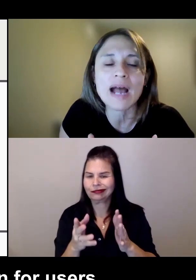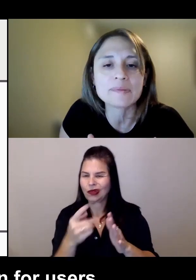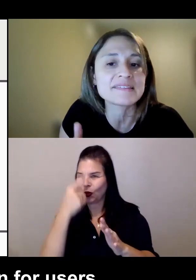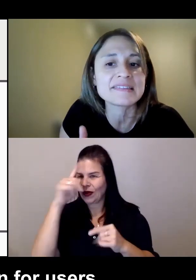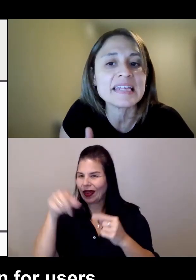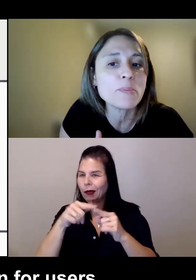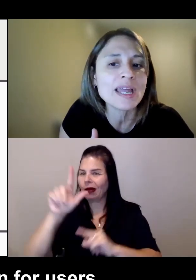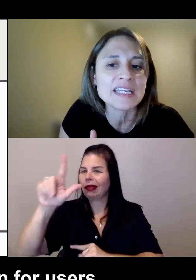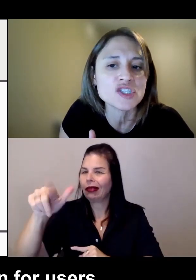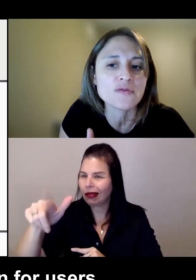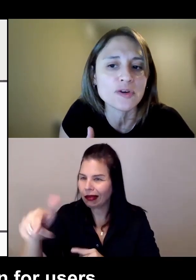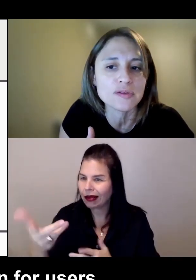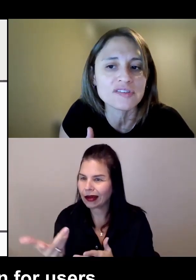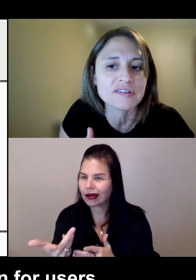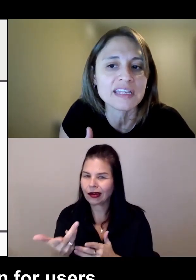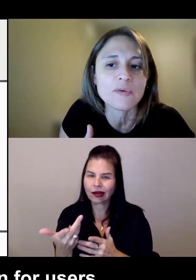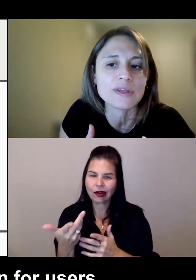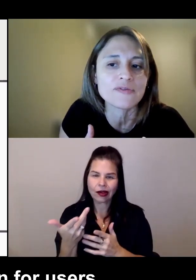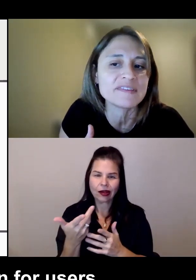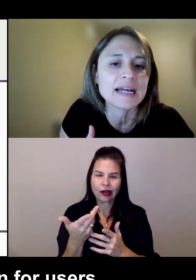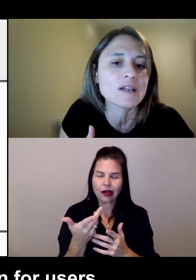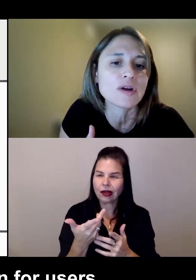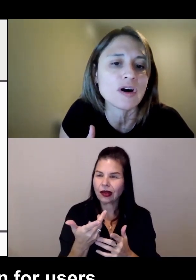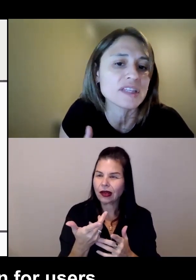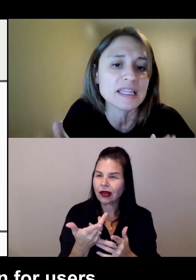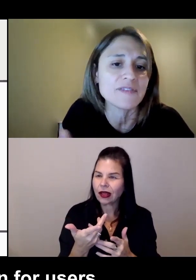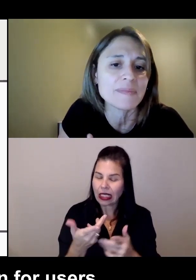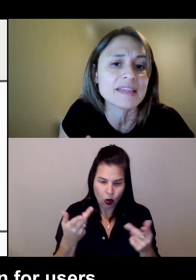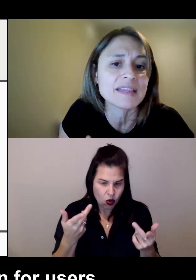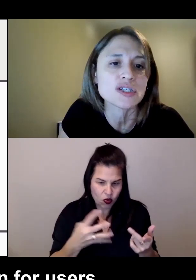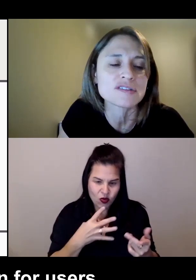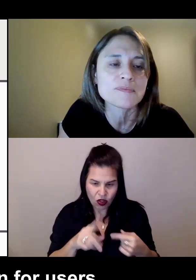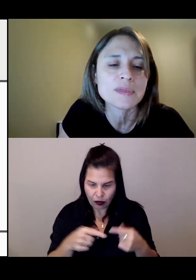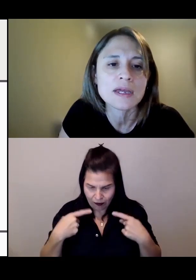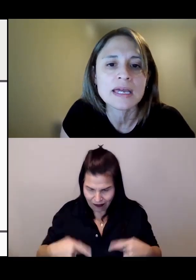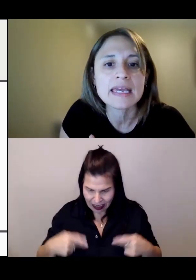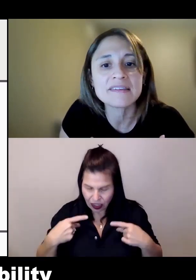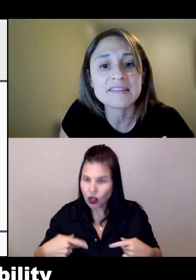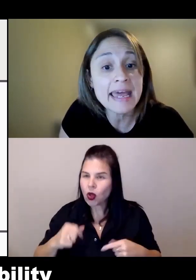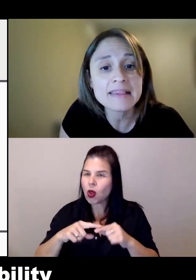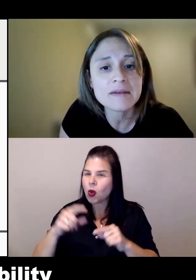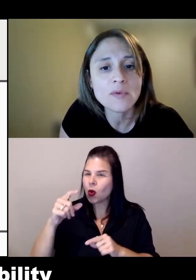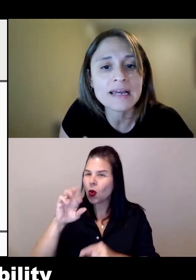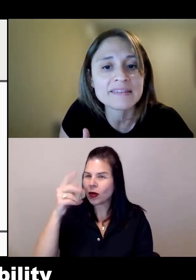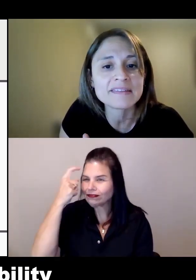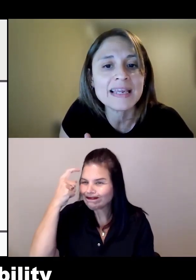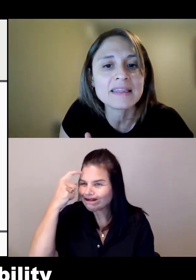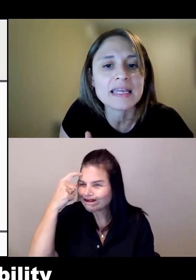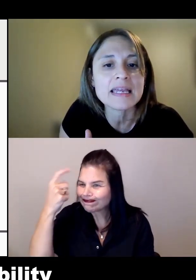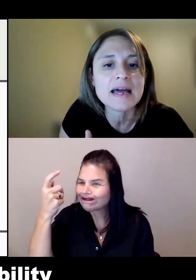or perhaps as a simple addition for users dealing with physical or cognitive limitations. Instead,